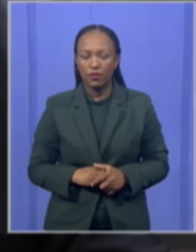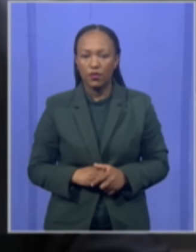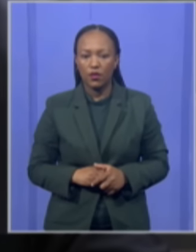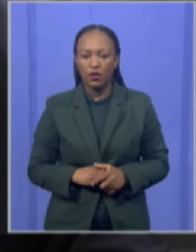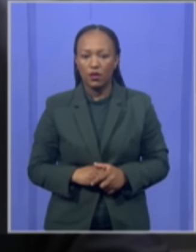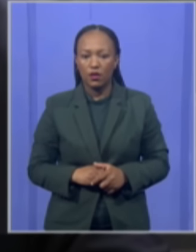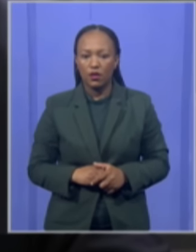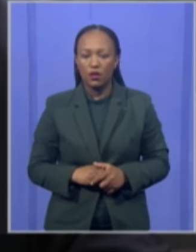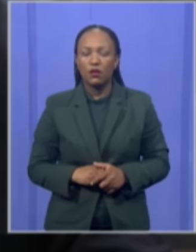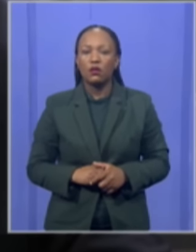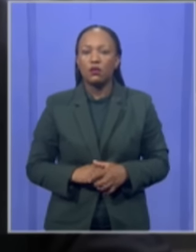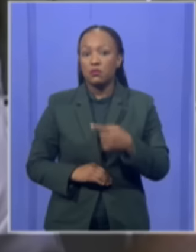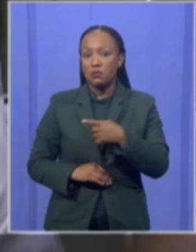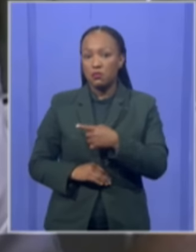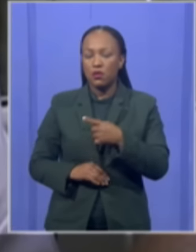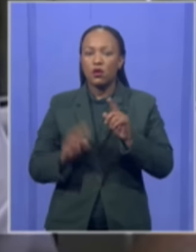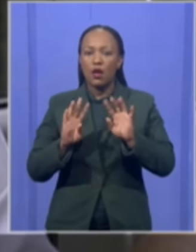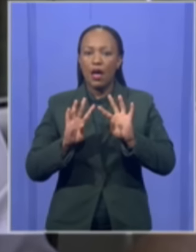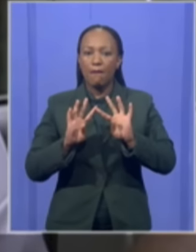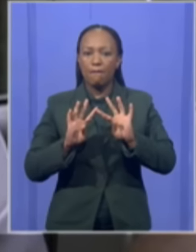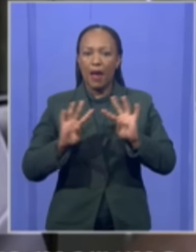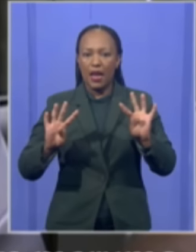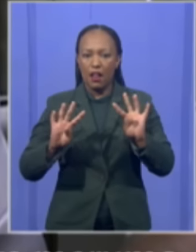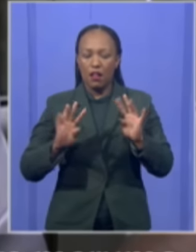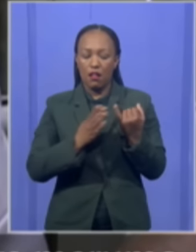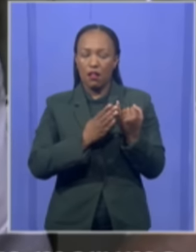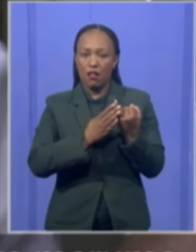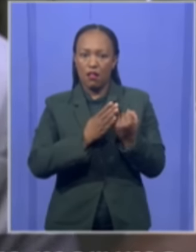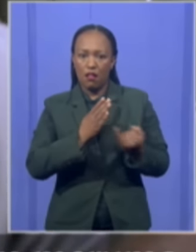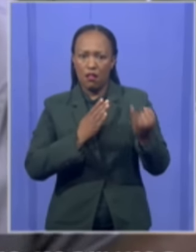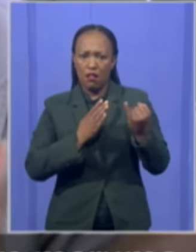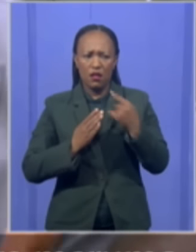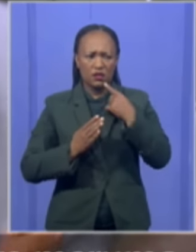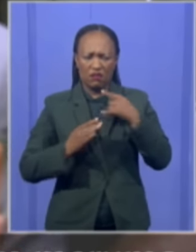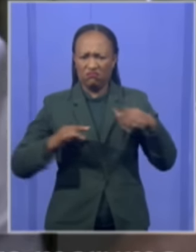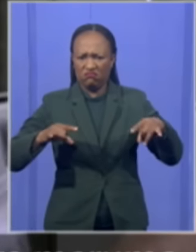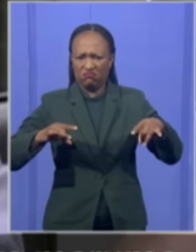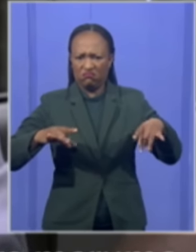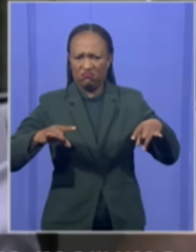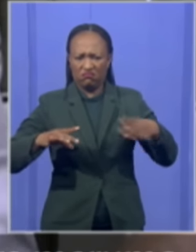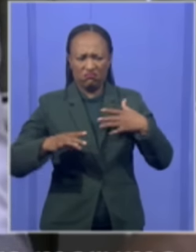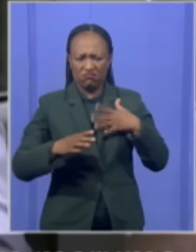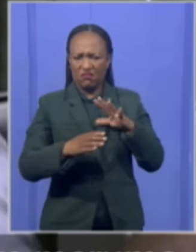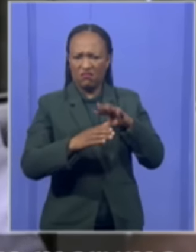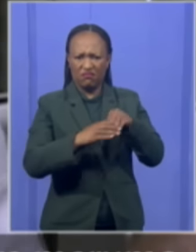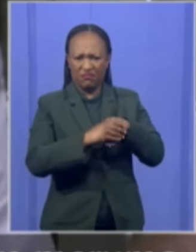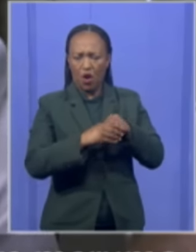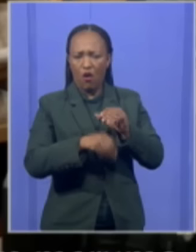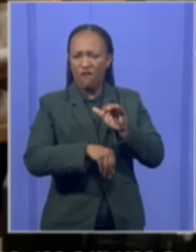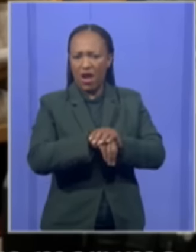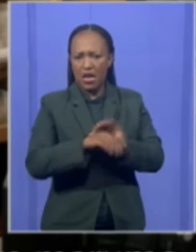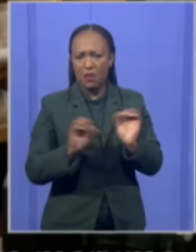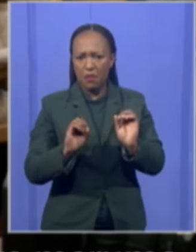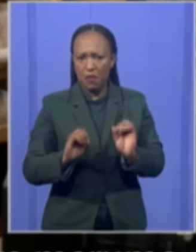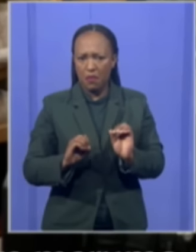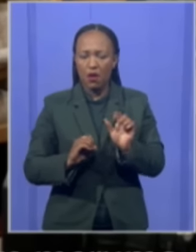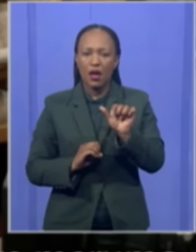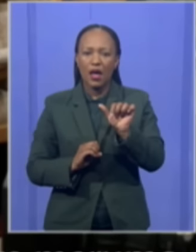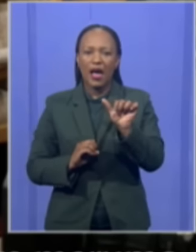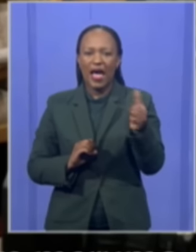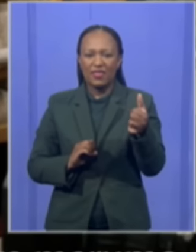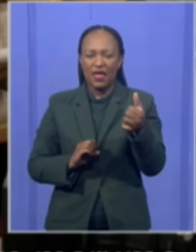go maloko a panele yeo e ikemetšego a ganeditše go ba le segwera paneleng yeo. Ka labobedi maloko a mangwe a mararo